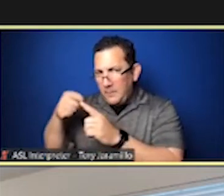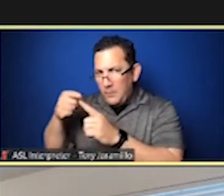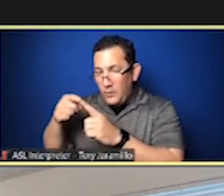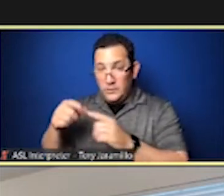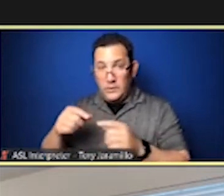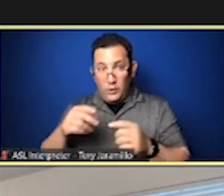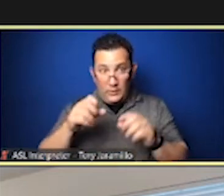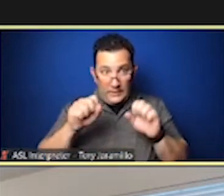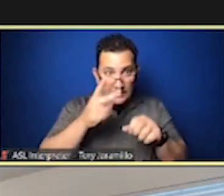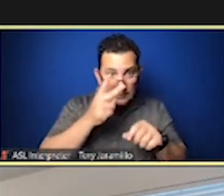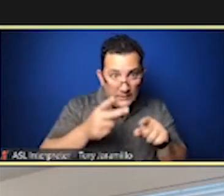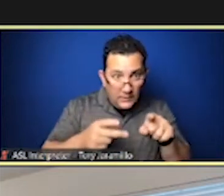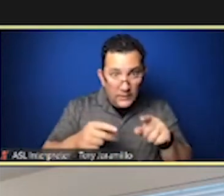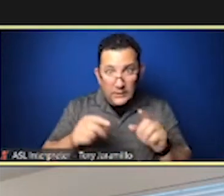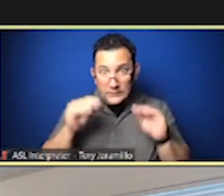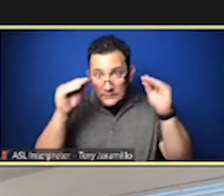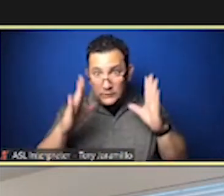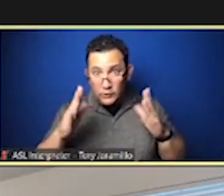teacher.